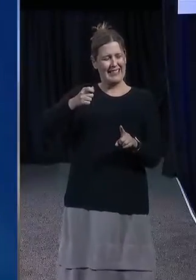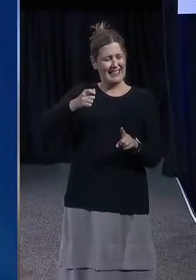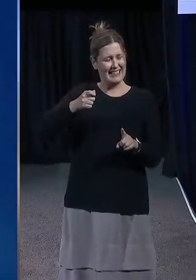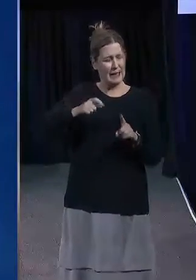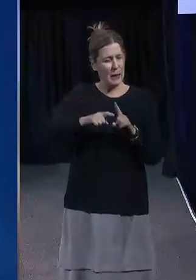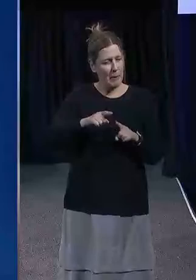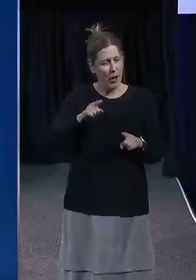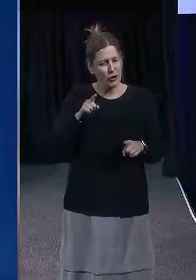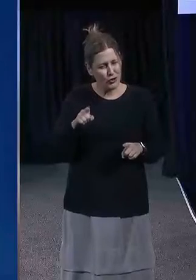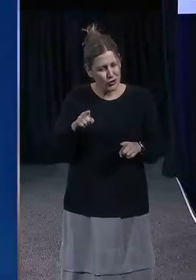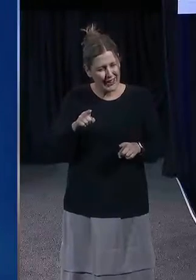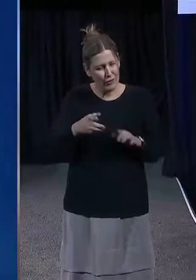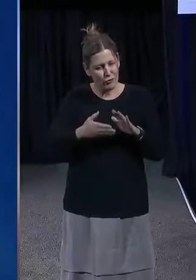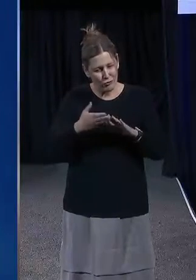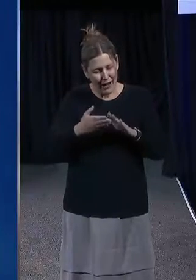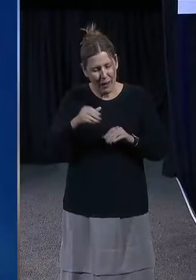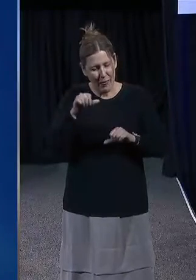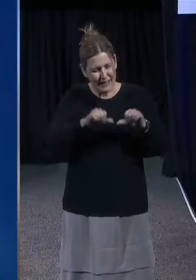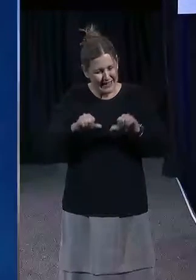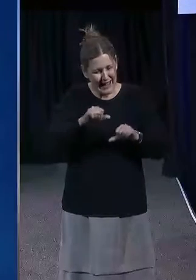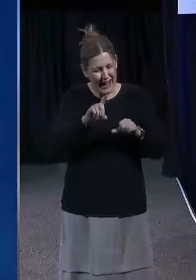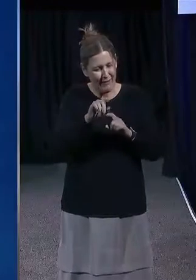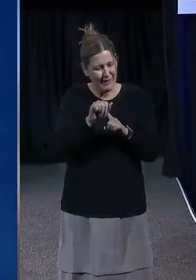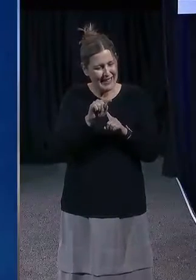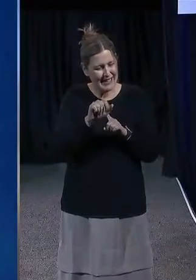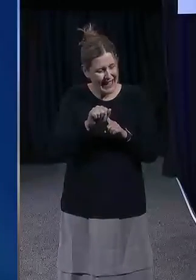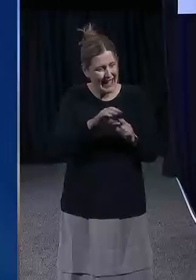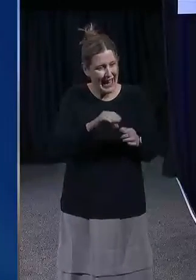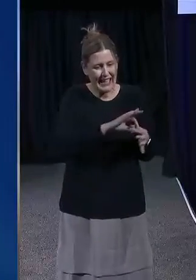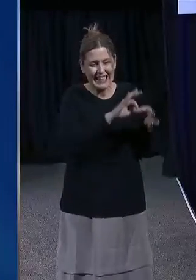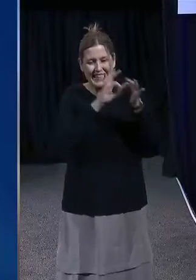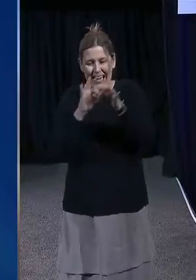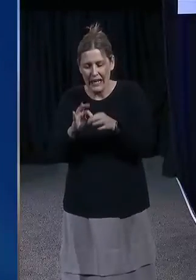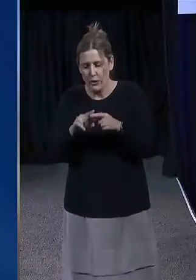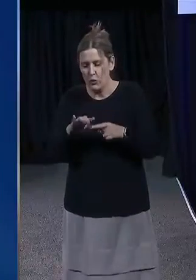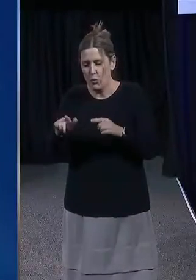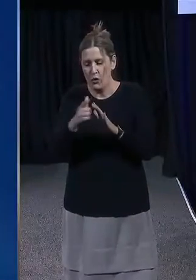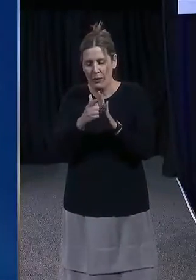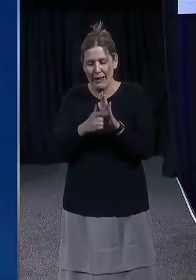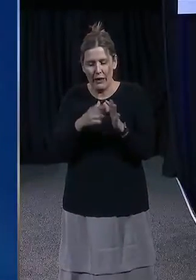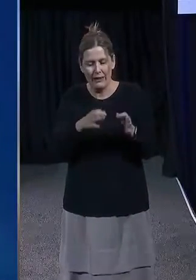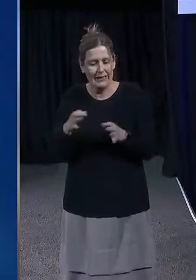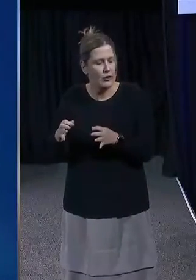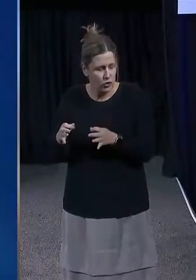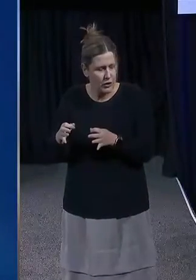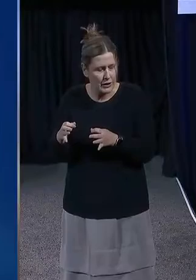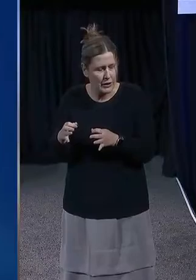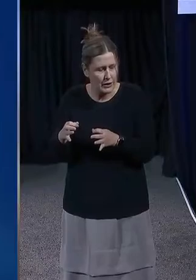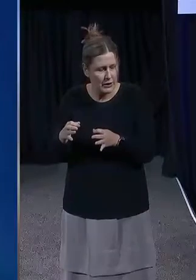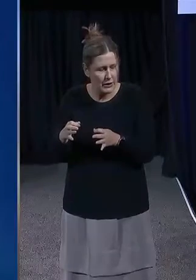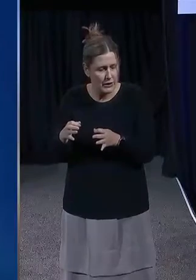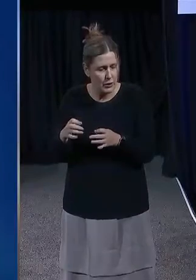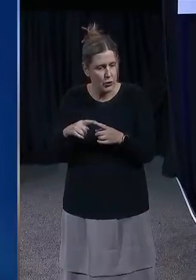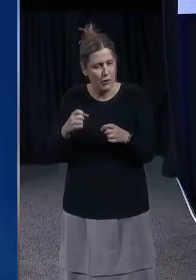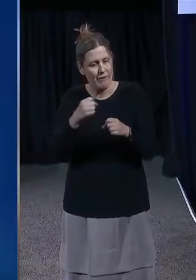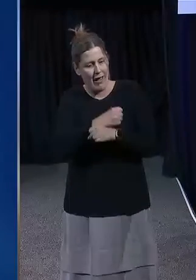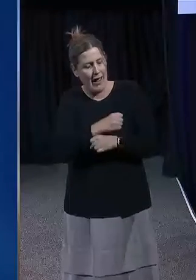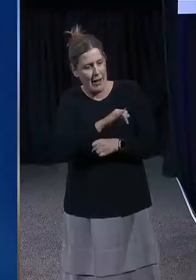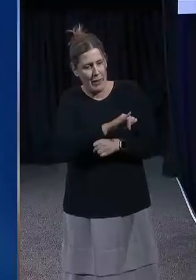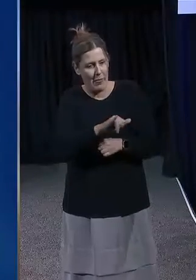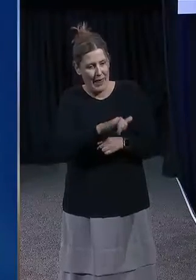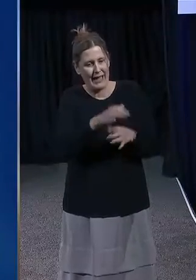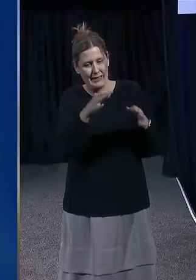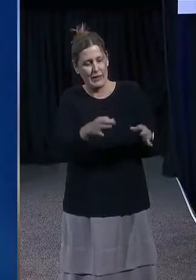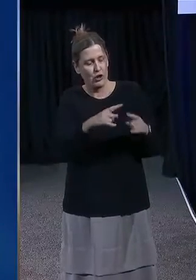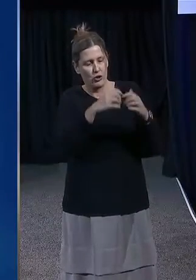the scientific data and connected it to the legal decisions that were being made to dismantle higher education. I